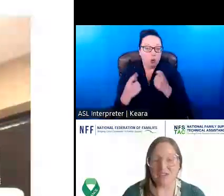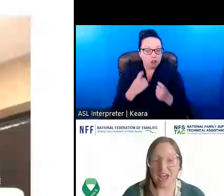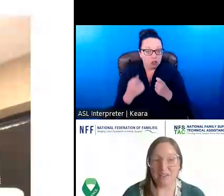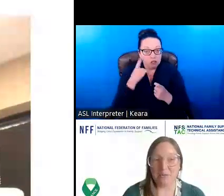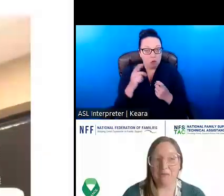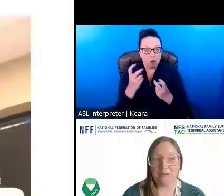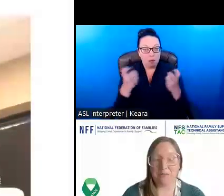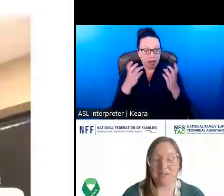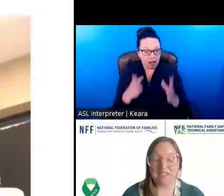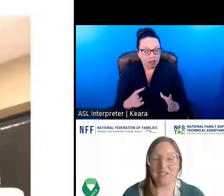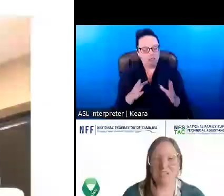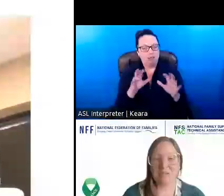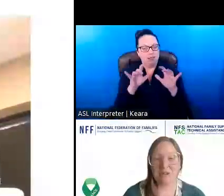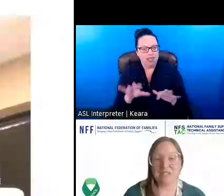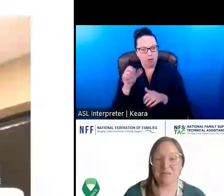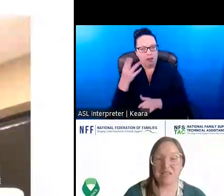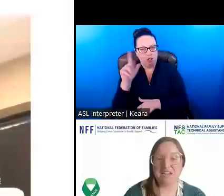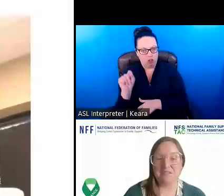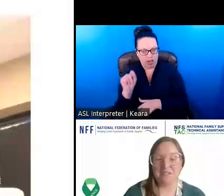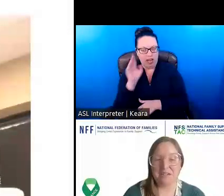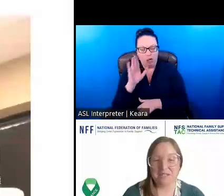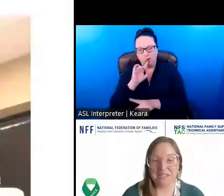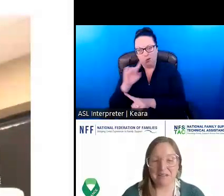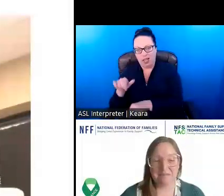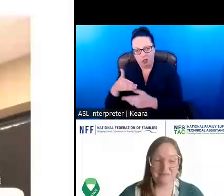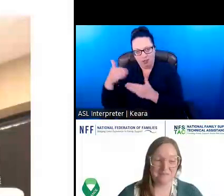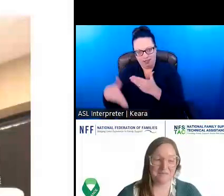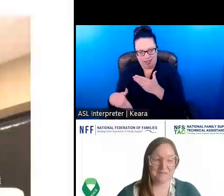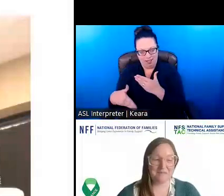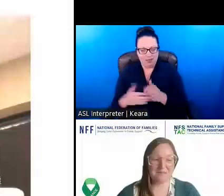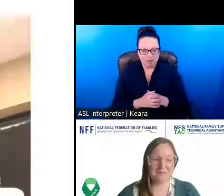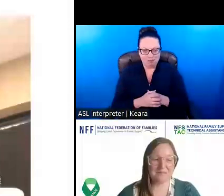in the chat throughout their presentations, and we'll get to them at the end of our time today.